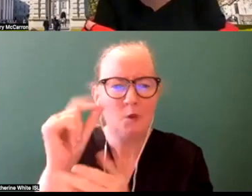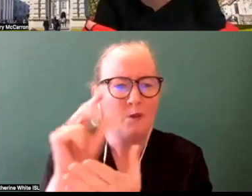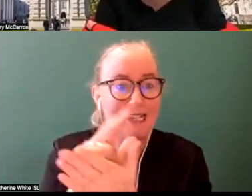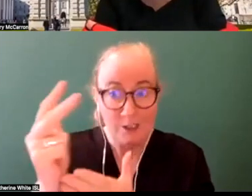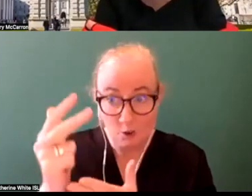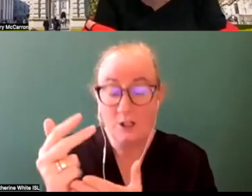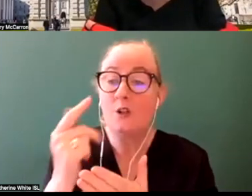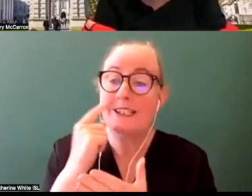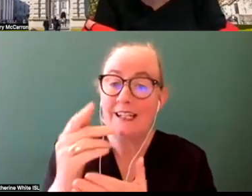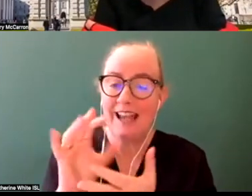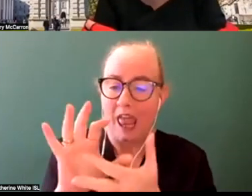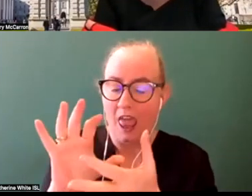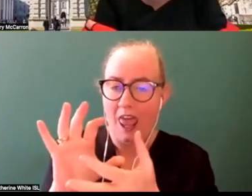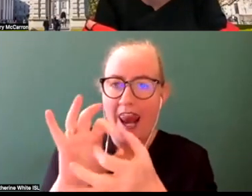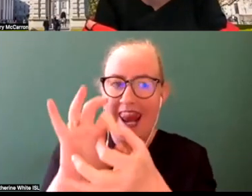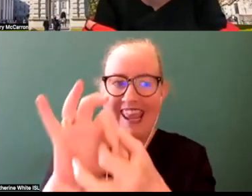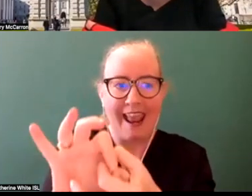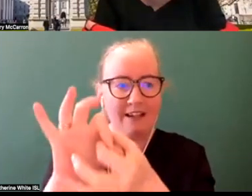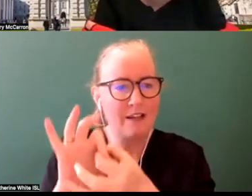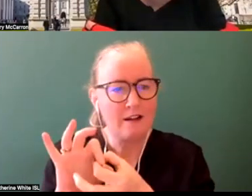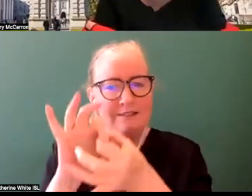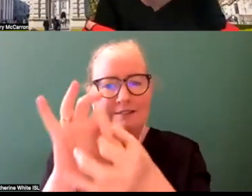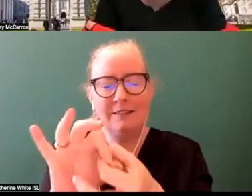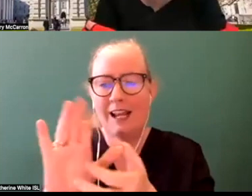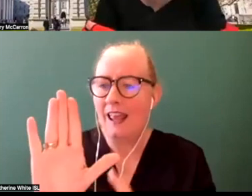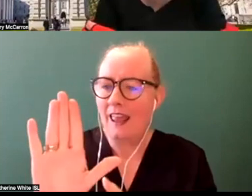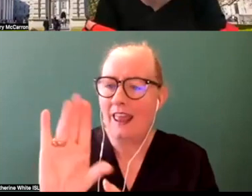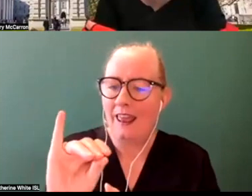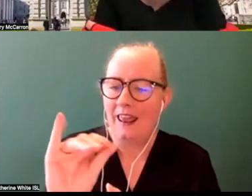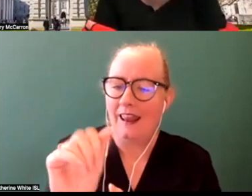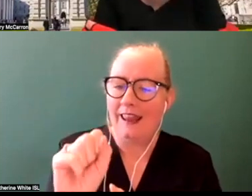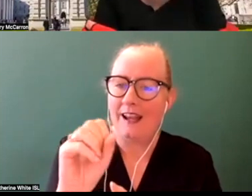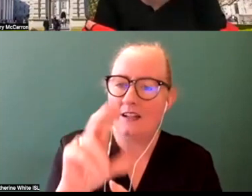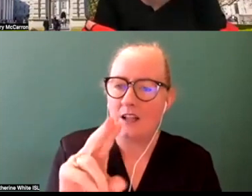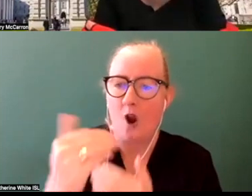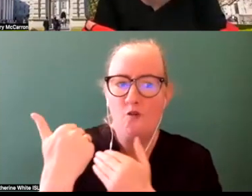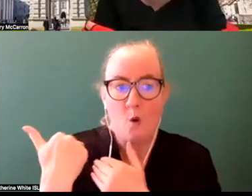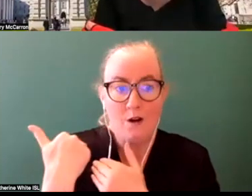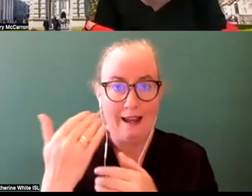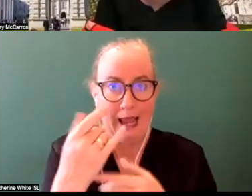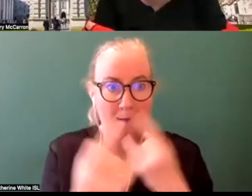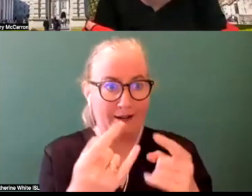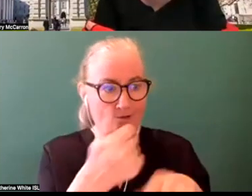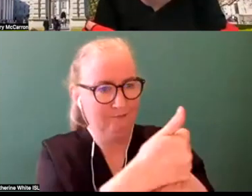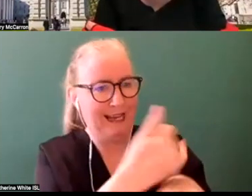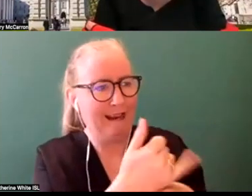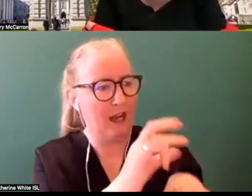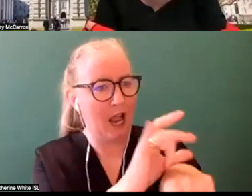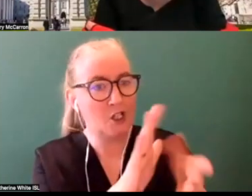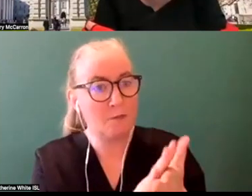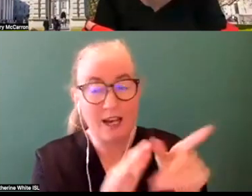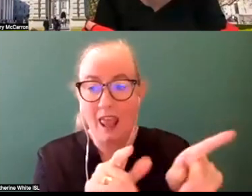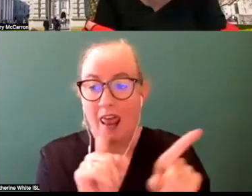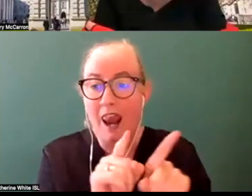see liaison roles happening, becoming reality in general hospitals, such that there are